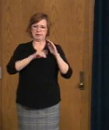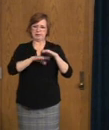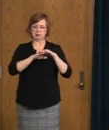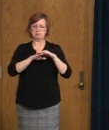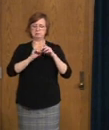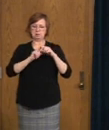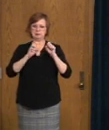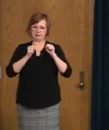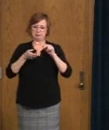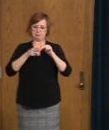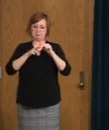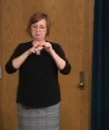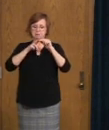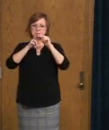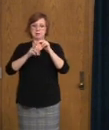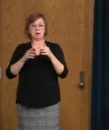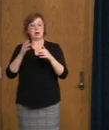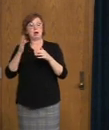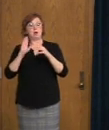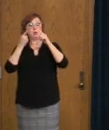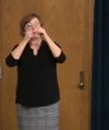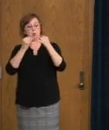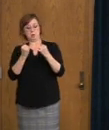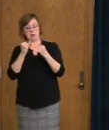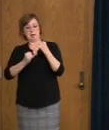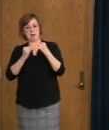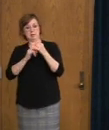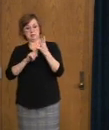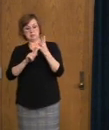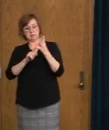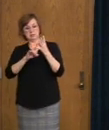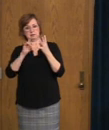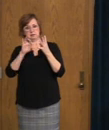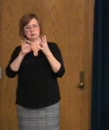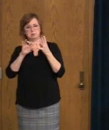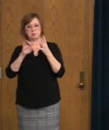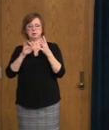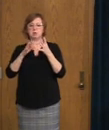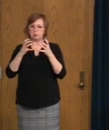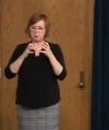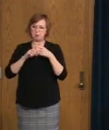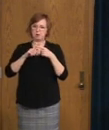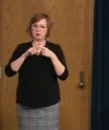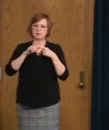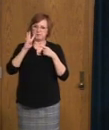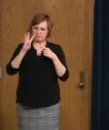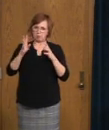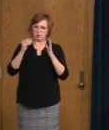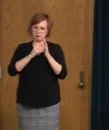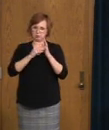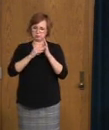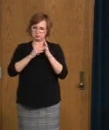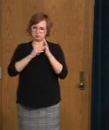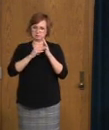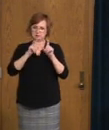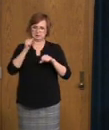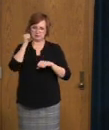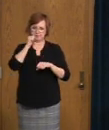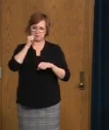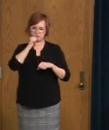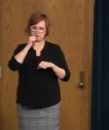our target is to achieve a daily capacity of 4,000 tests, and this aligned as well with the